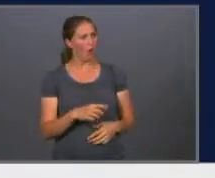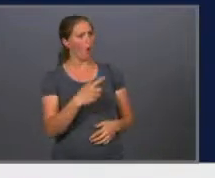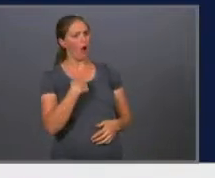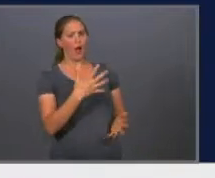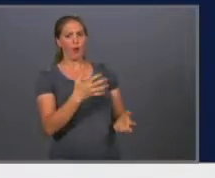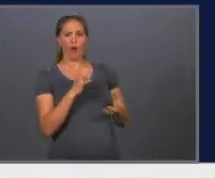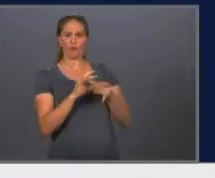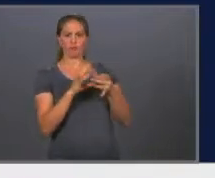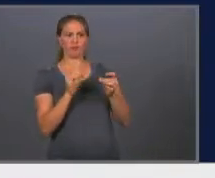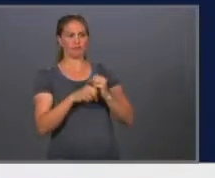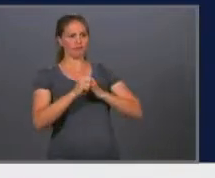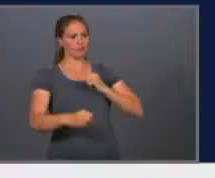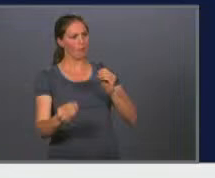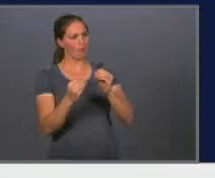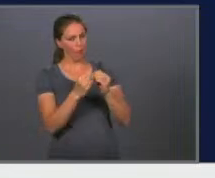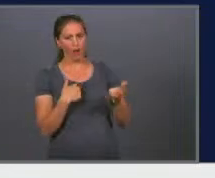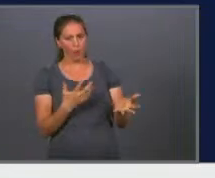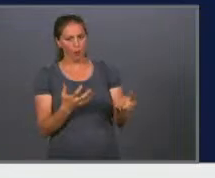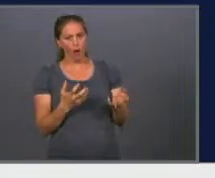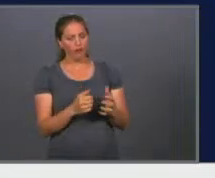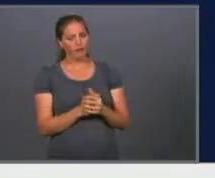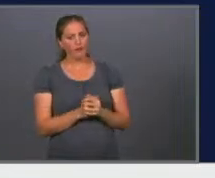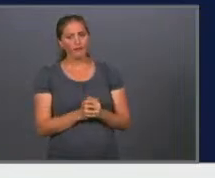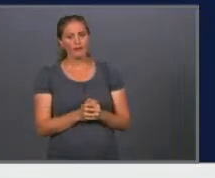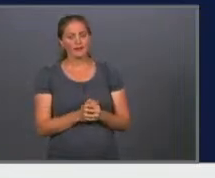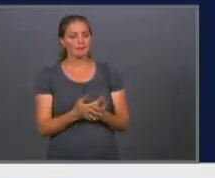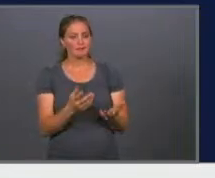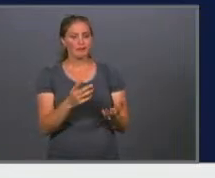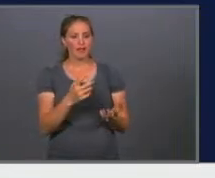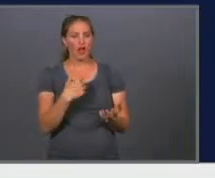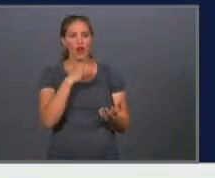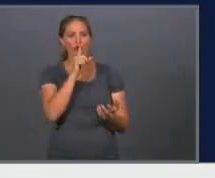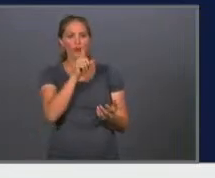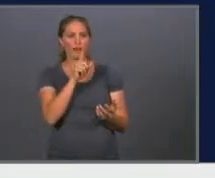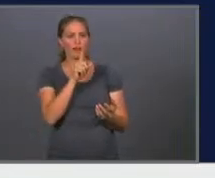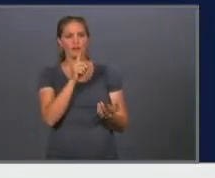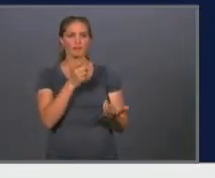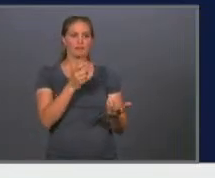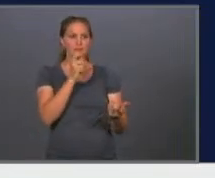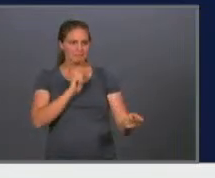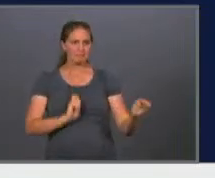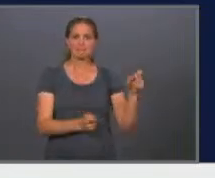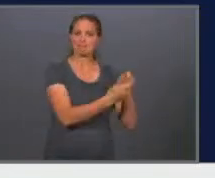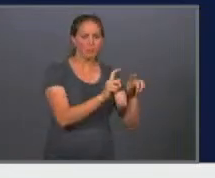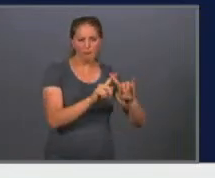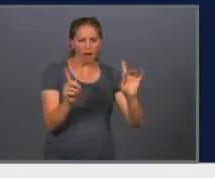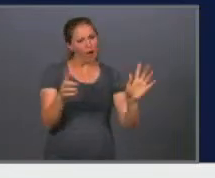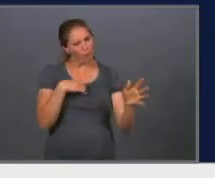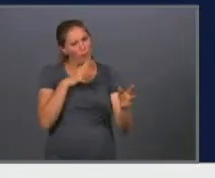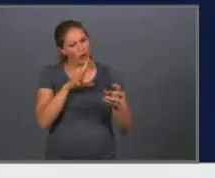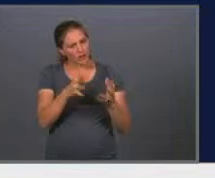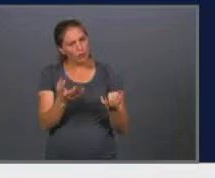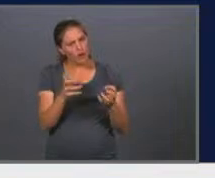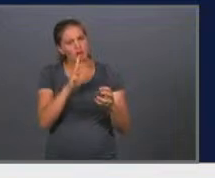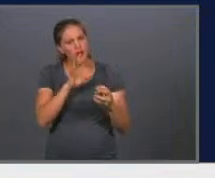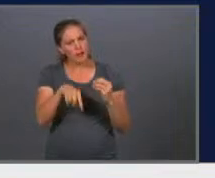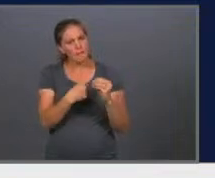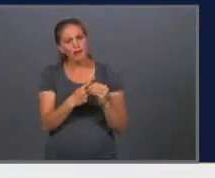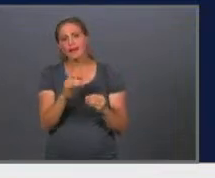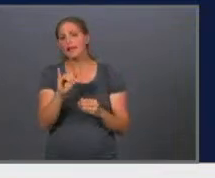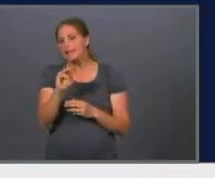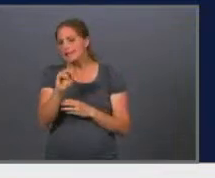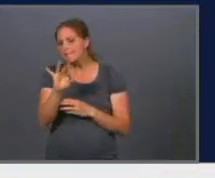not as far as per se a rebuttal, but if you want to really talk about inflation, if you're going to make inflation the